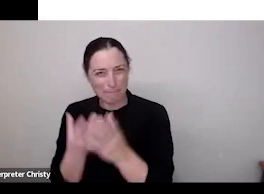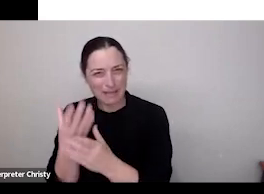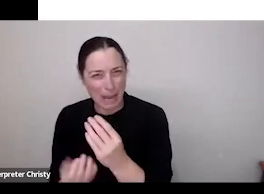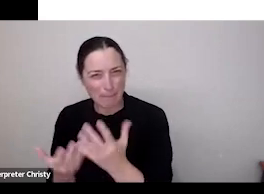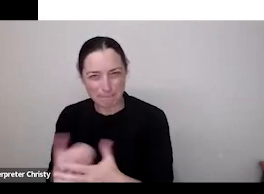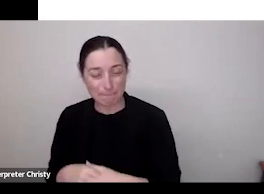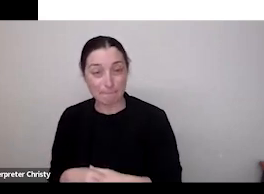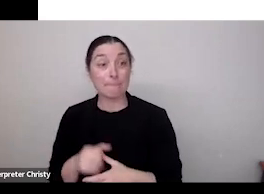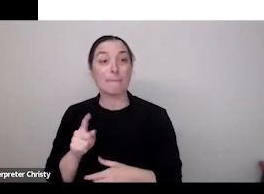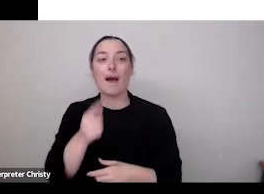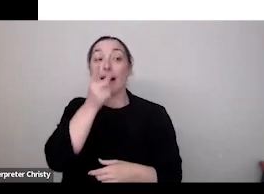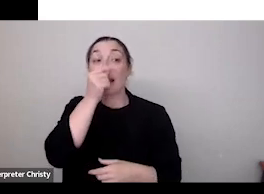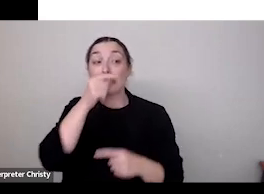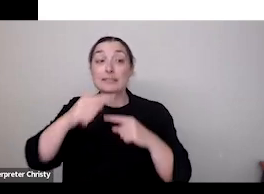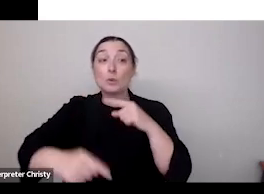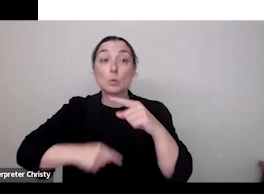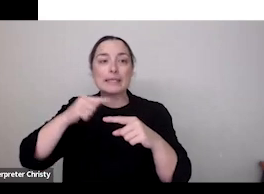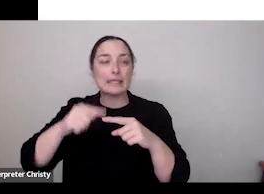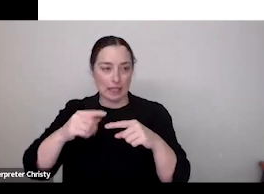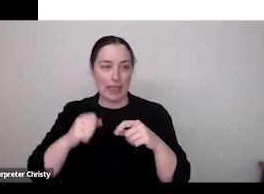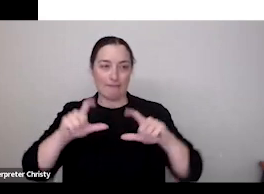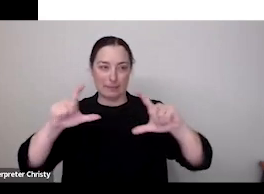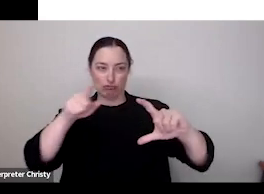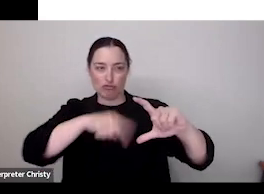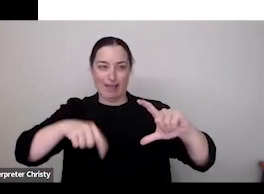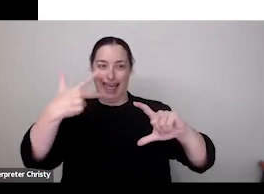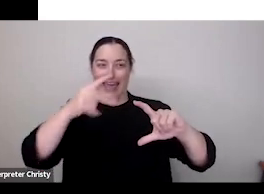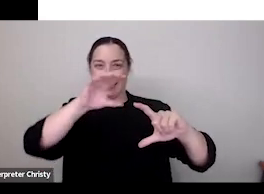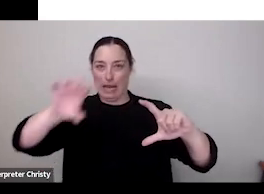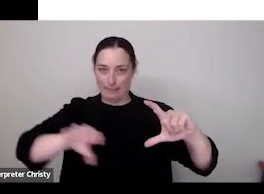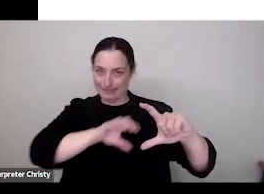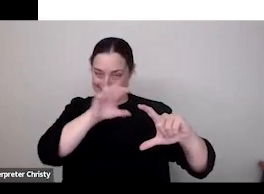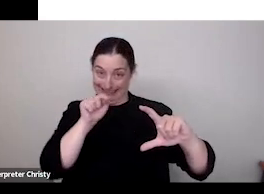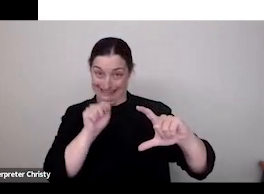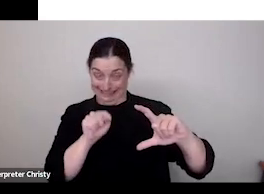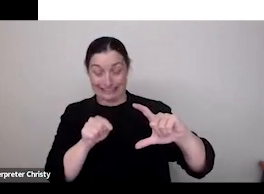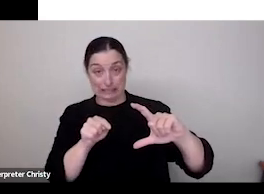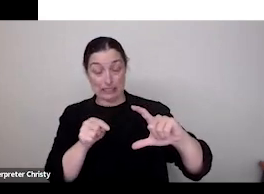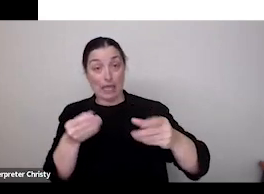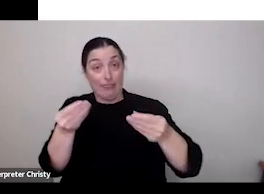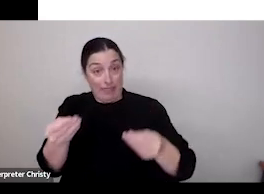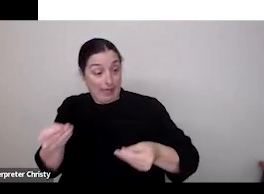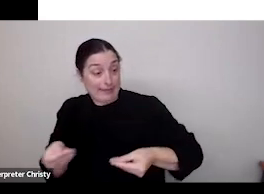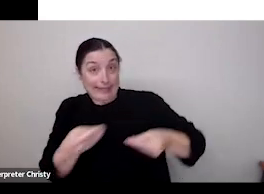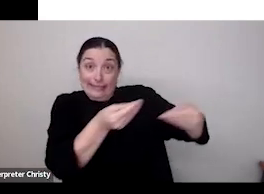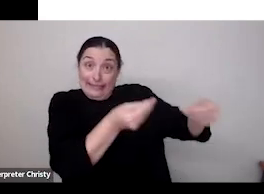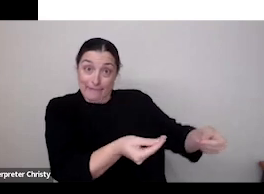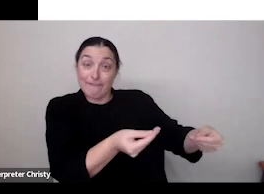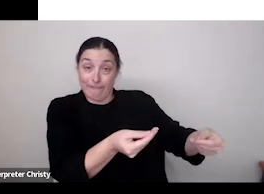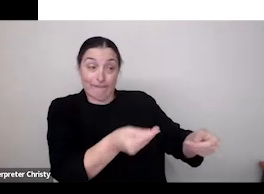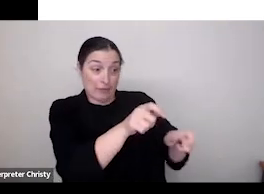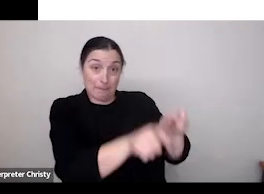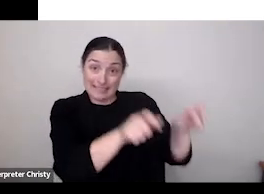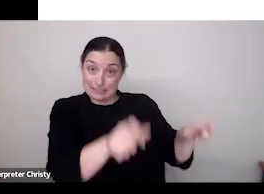capability wheel, and there's a picture of the 8 elements of the capability wheel on the slide, and we put that in front of participants in the early